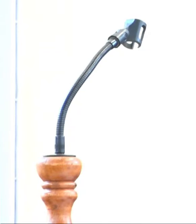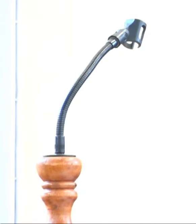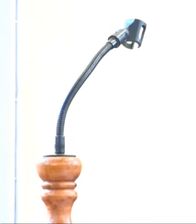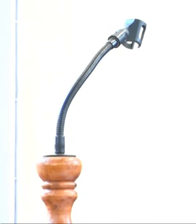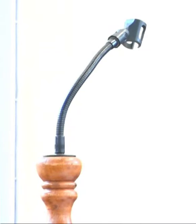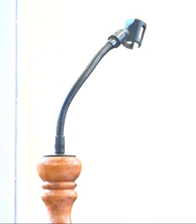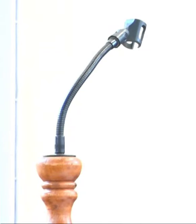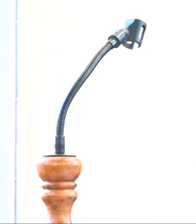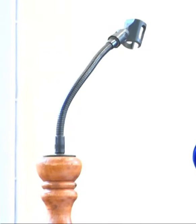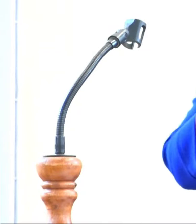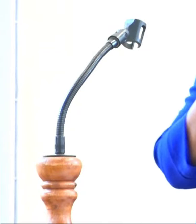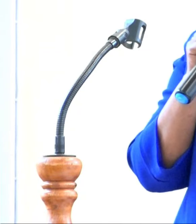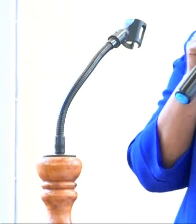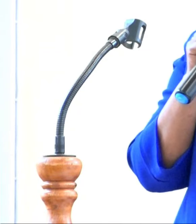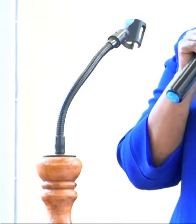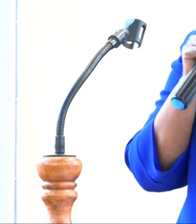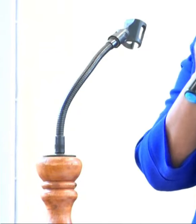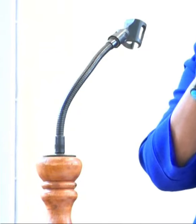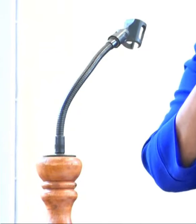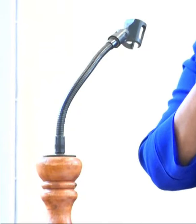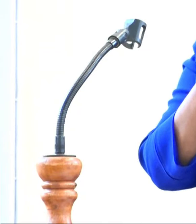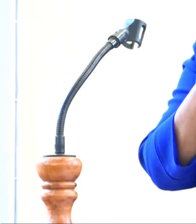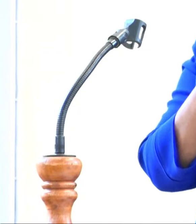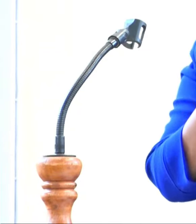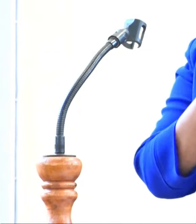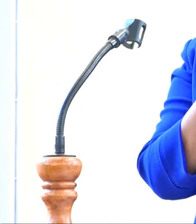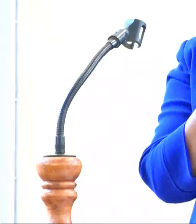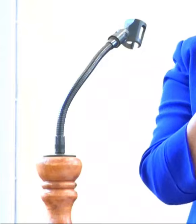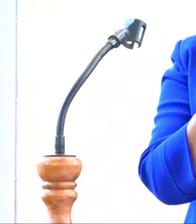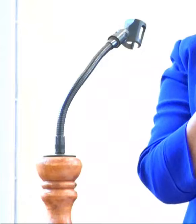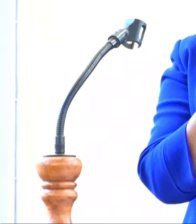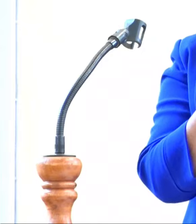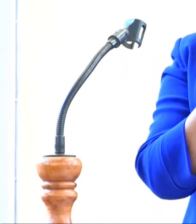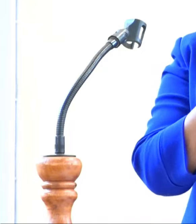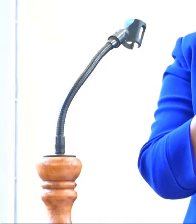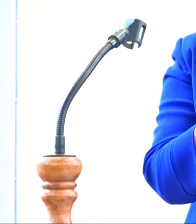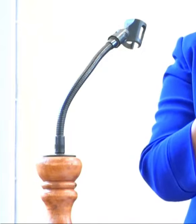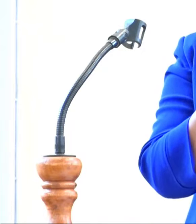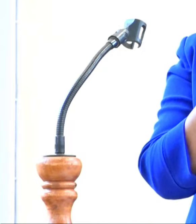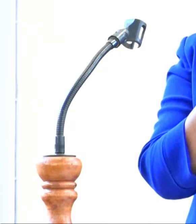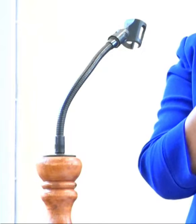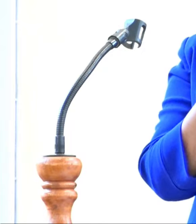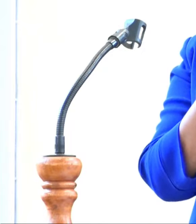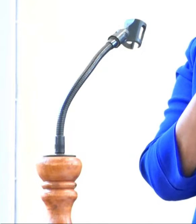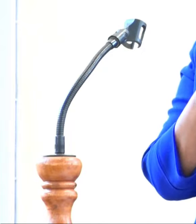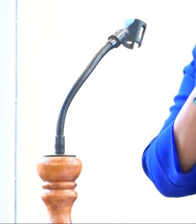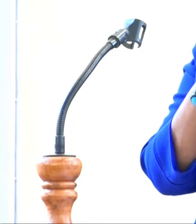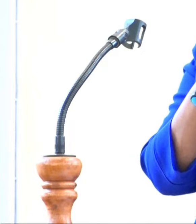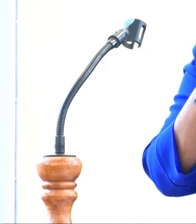you know God can make you serve him in whichever